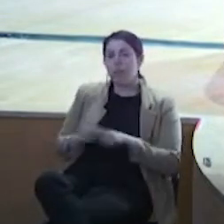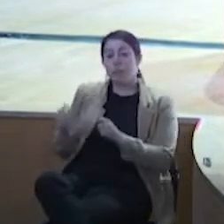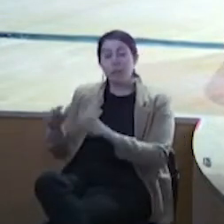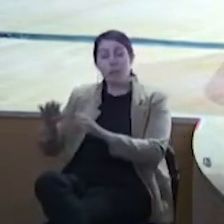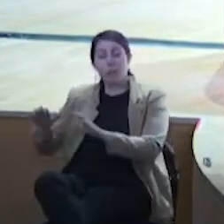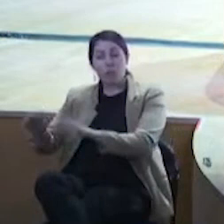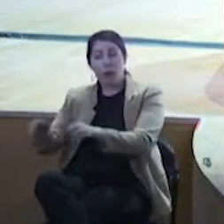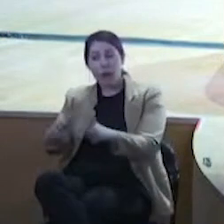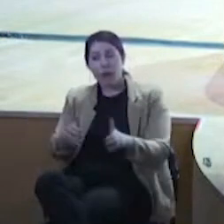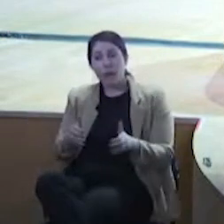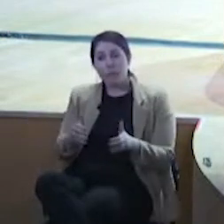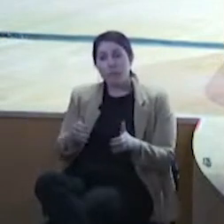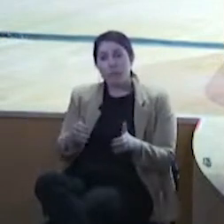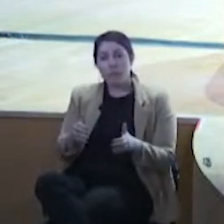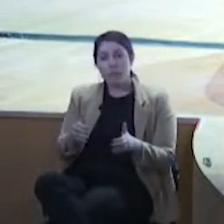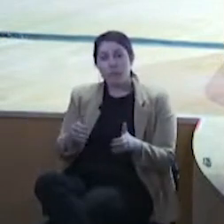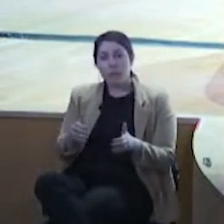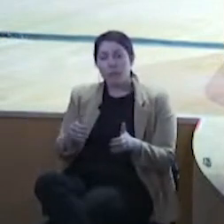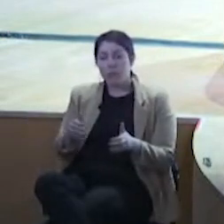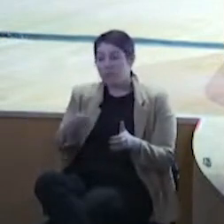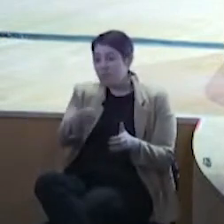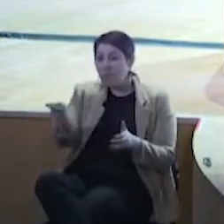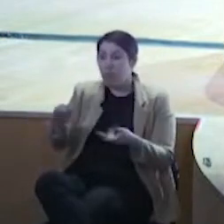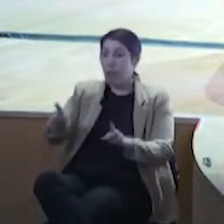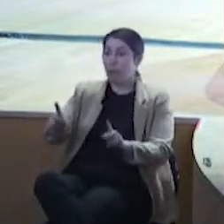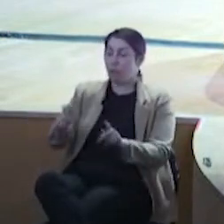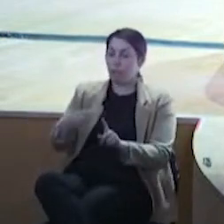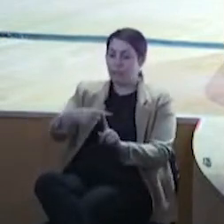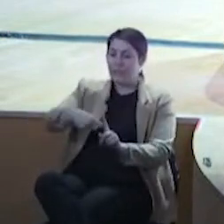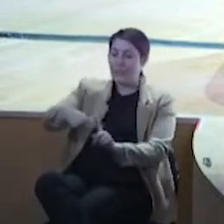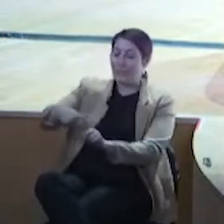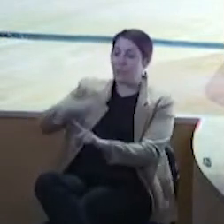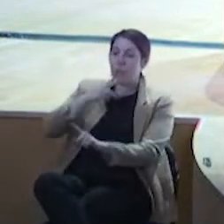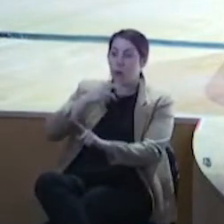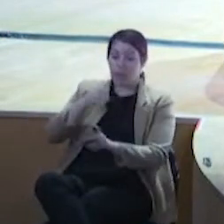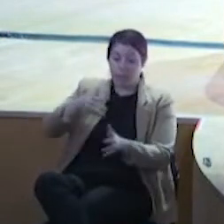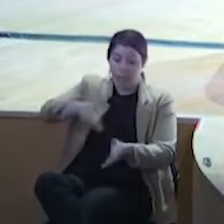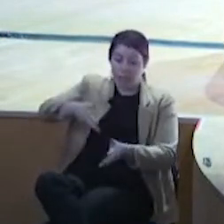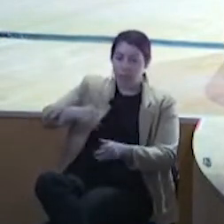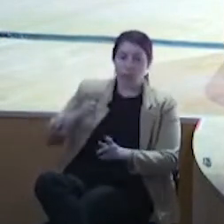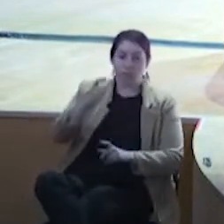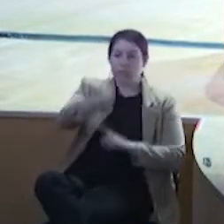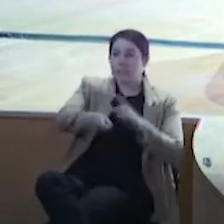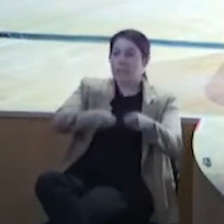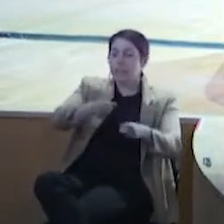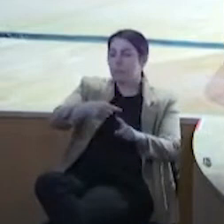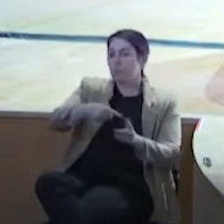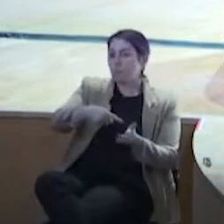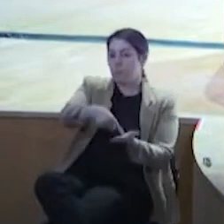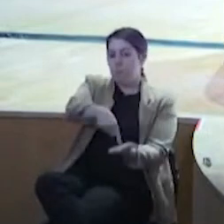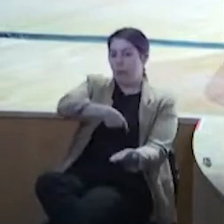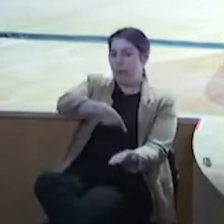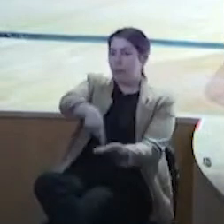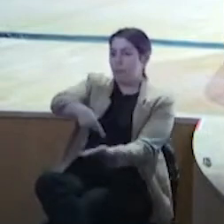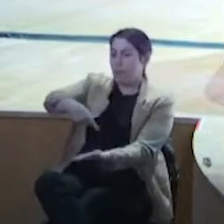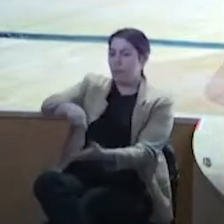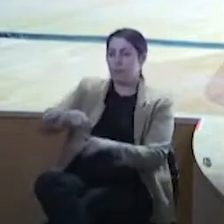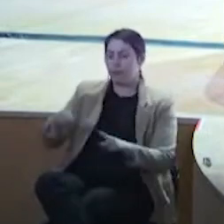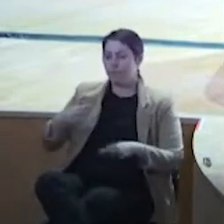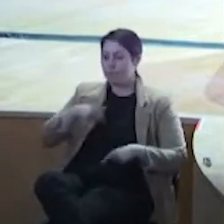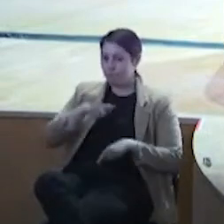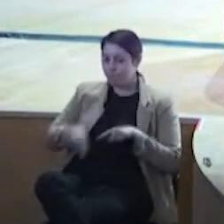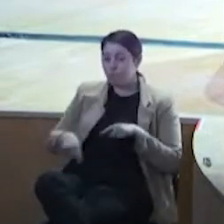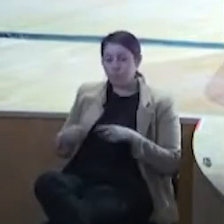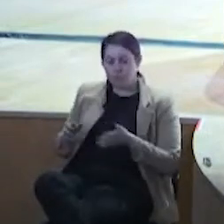decrees, they were able to lease their water. So we started maybe 20 years ago